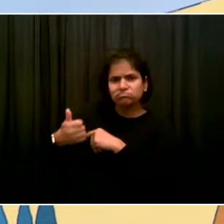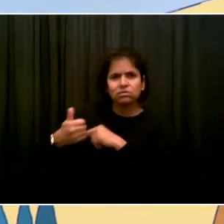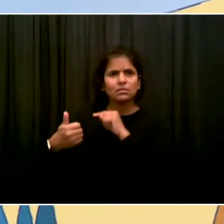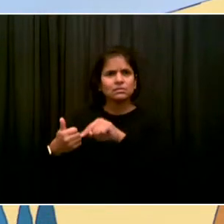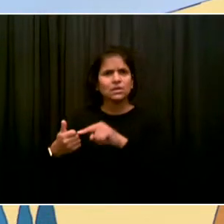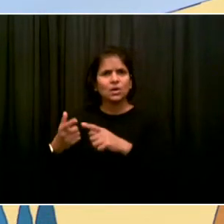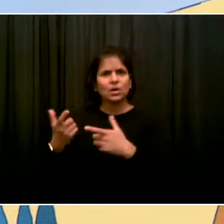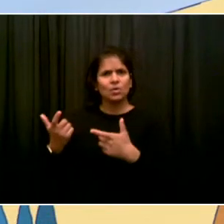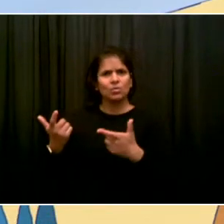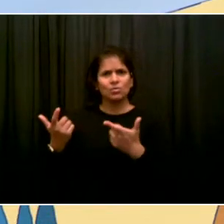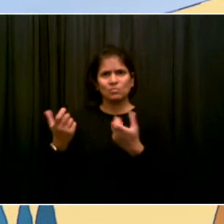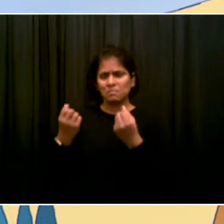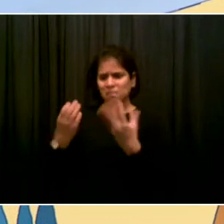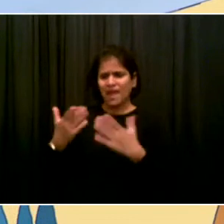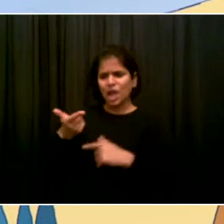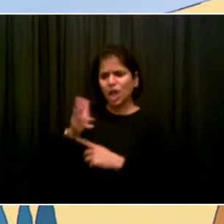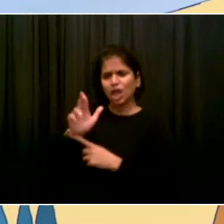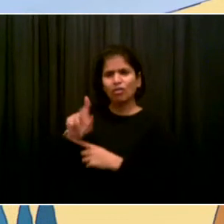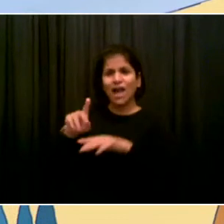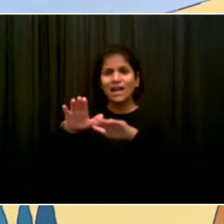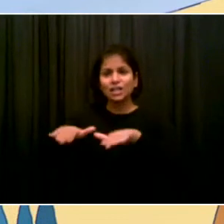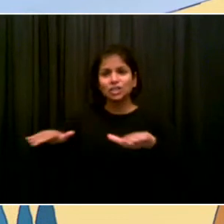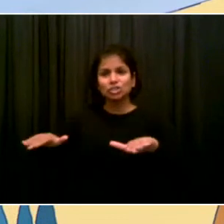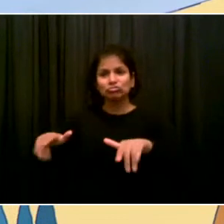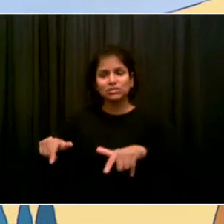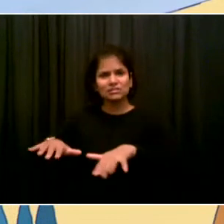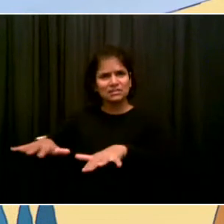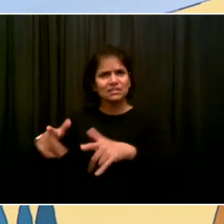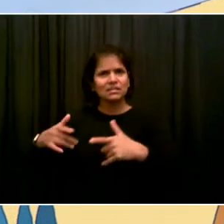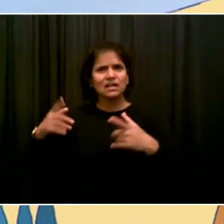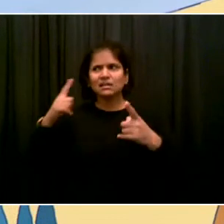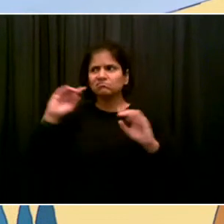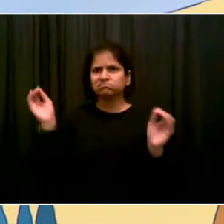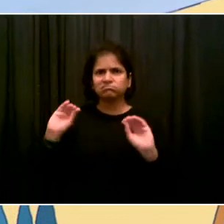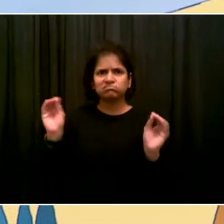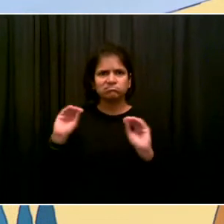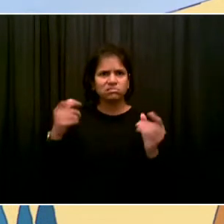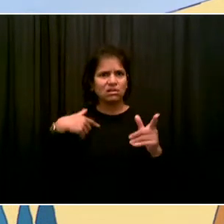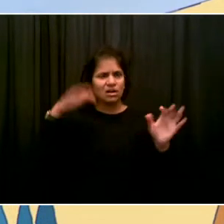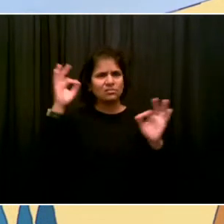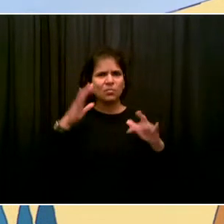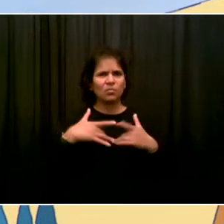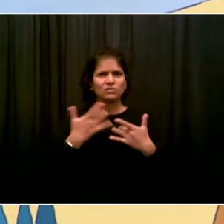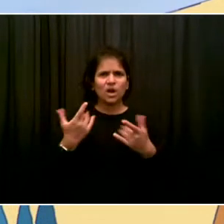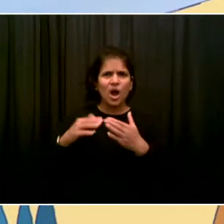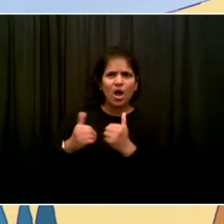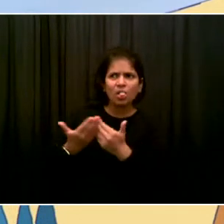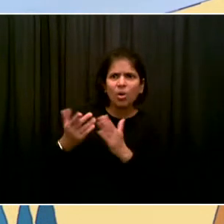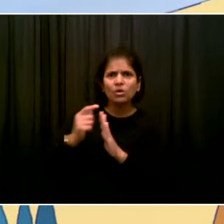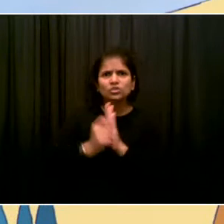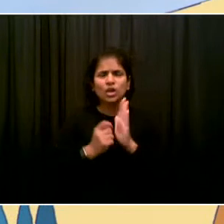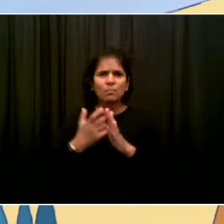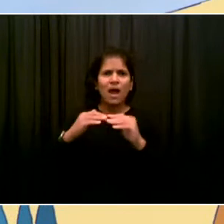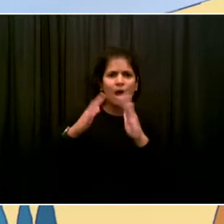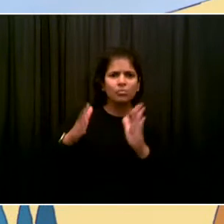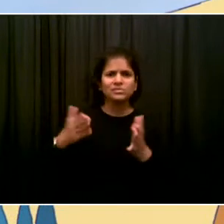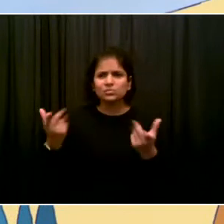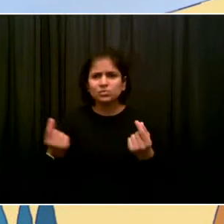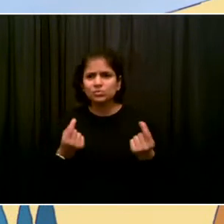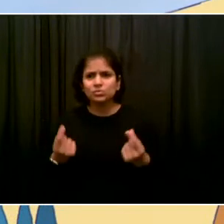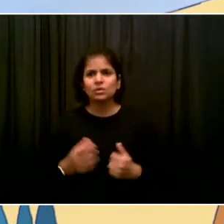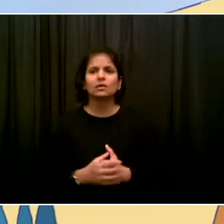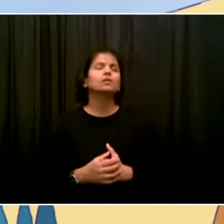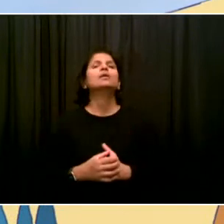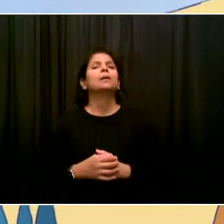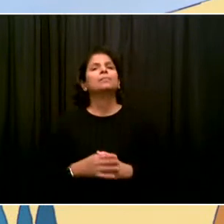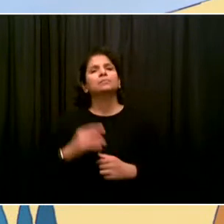the city's plan is to ensure that they get long-term affordable housing or whatever kind of housing they need. And then in addition, what's the latest update